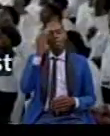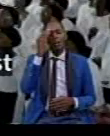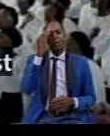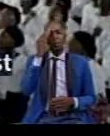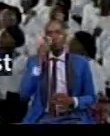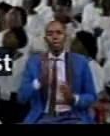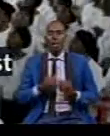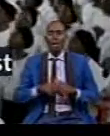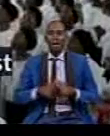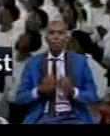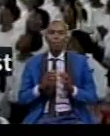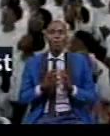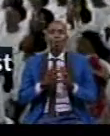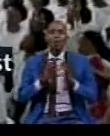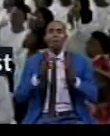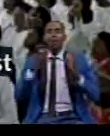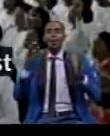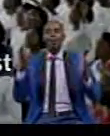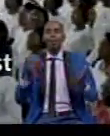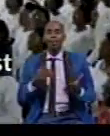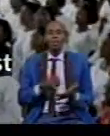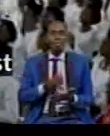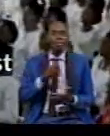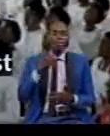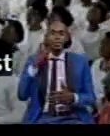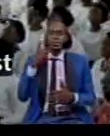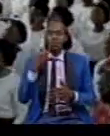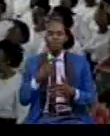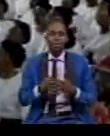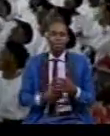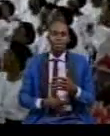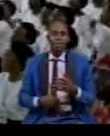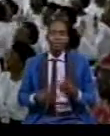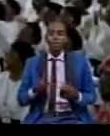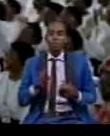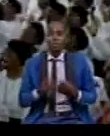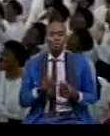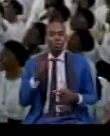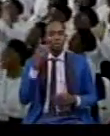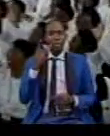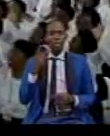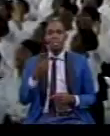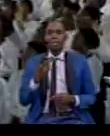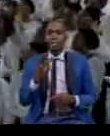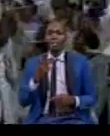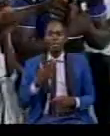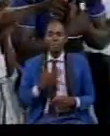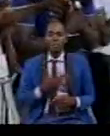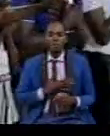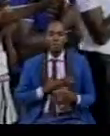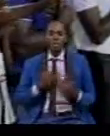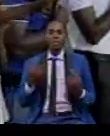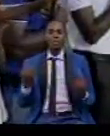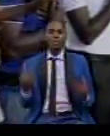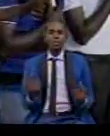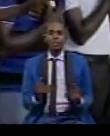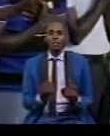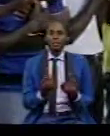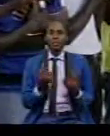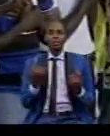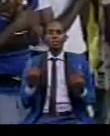His righteousness and through His sacrifice. He reigns over them. It's Jesus,